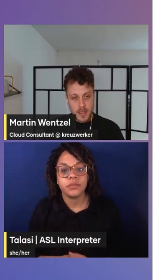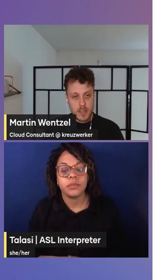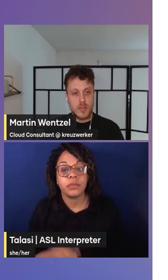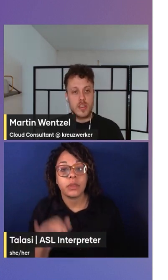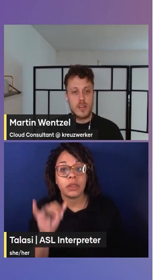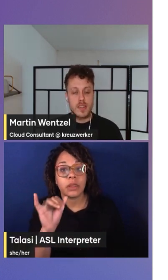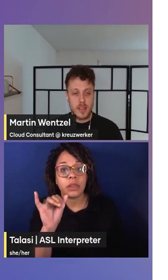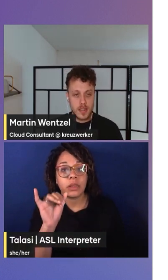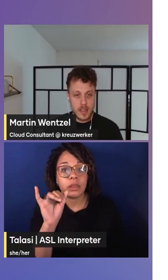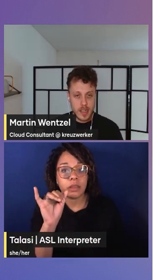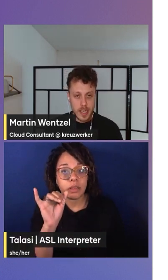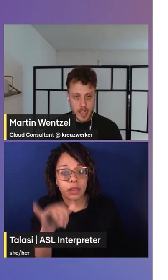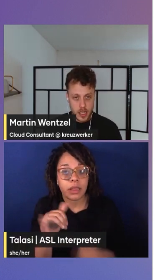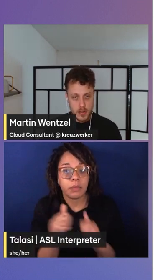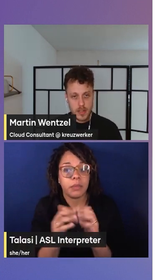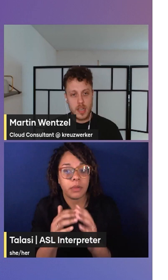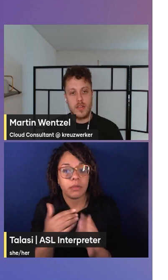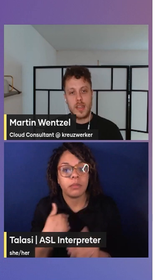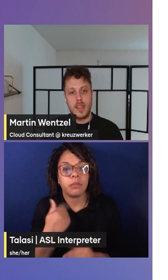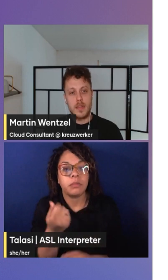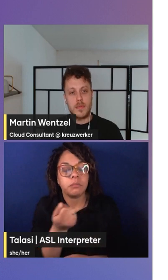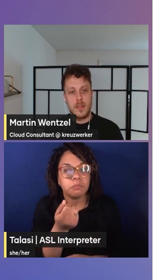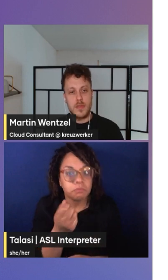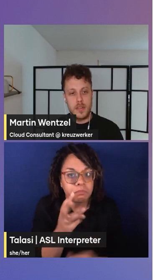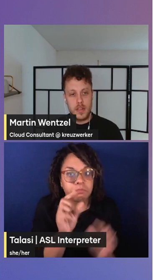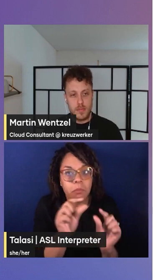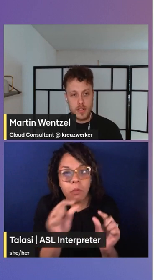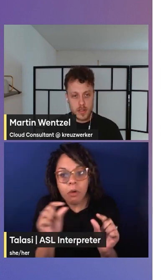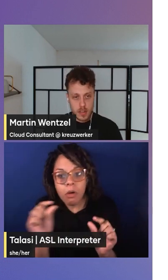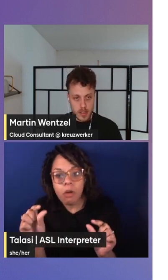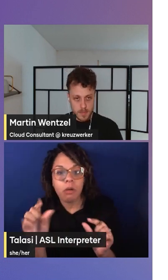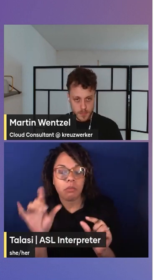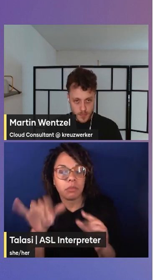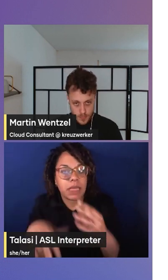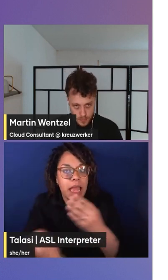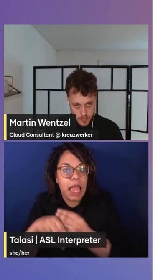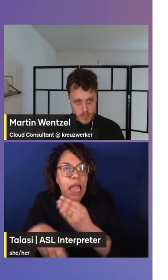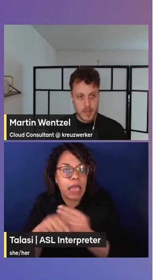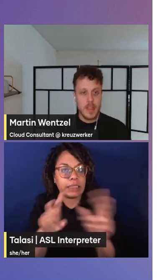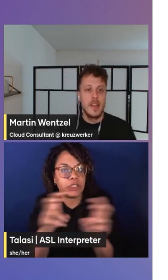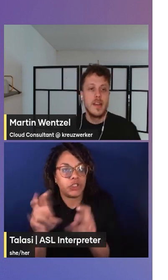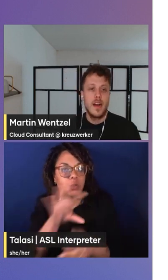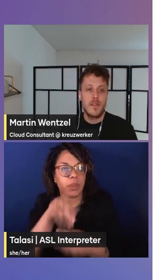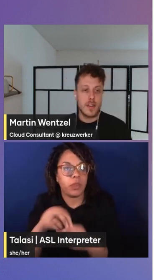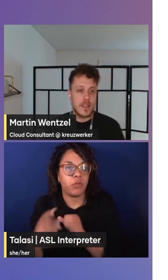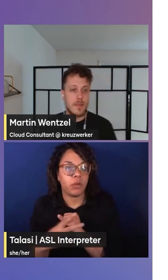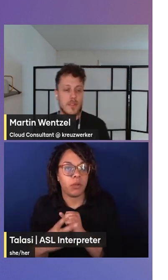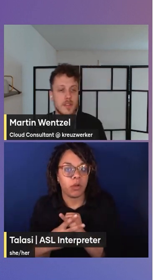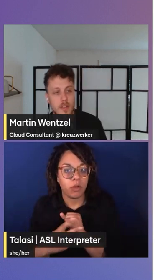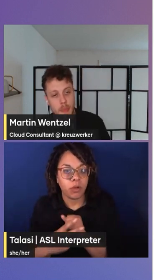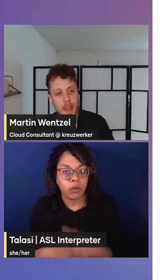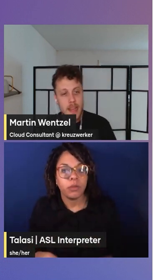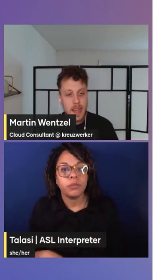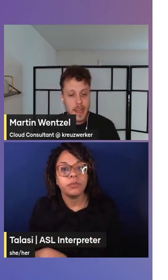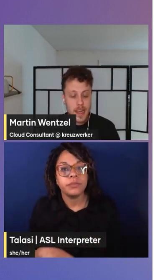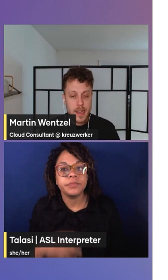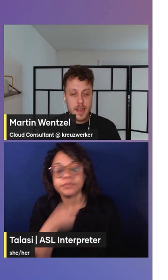small bugs, which resulted in issues in our GitHub repository. For